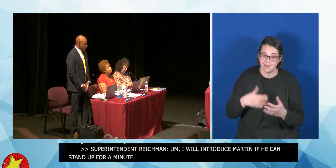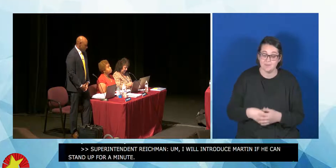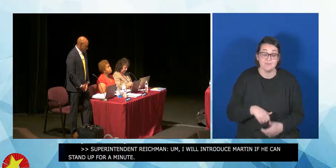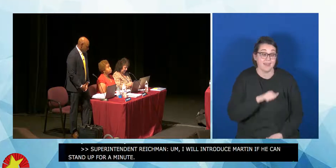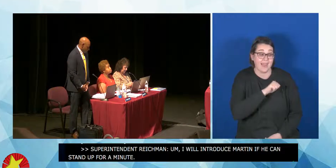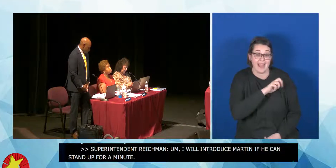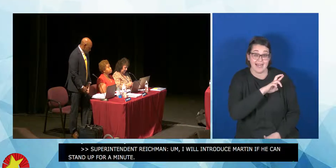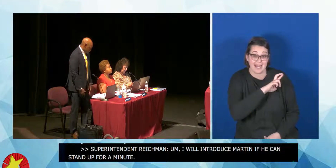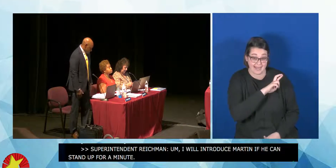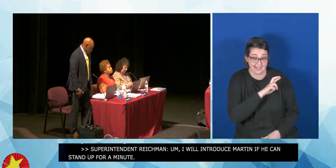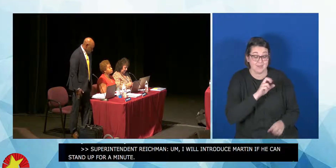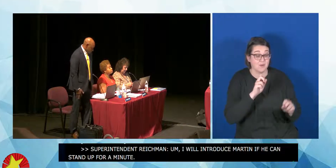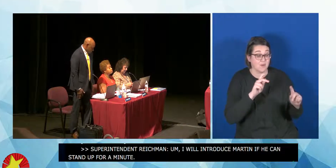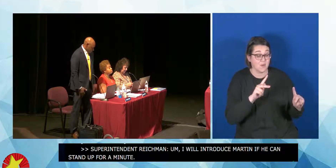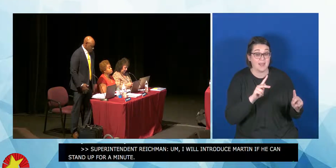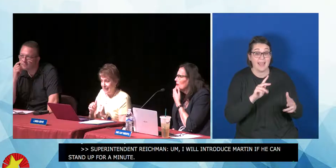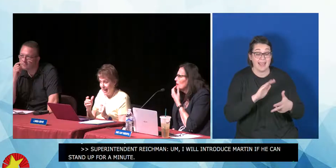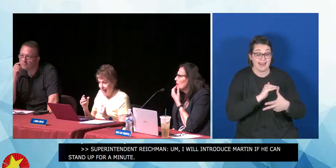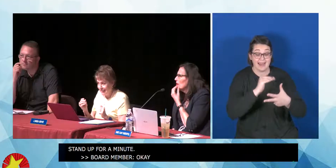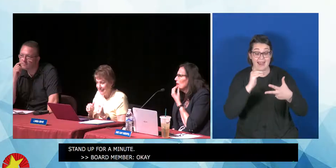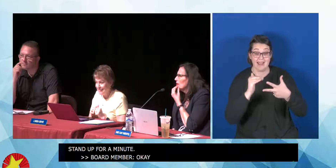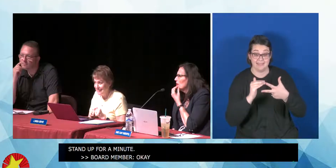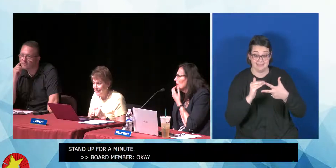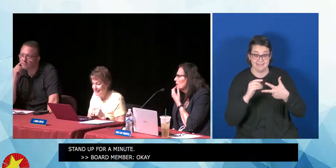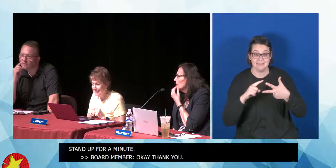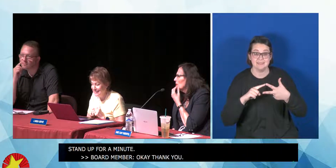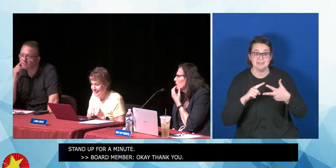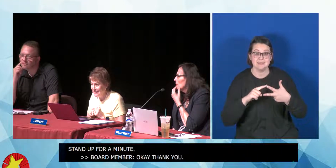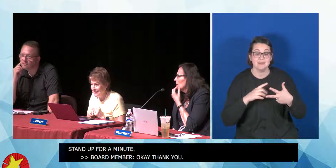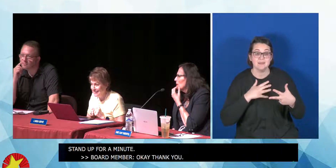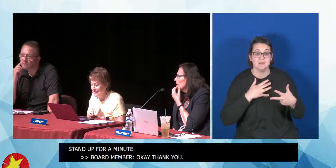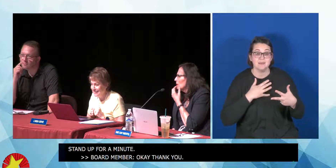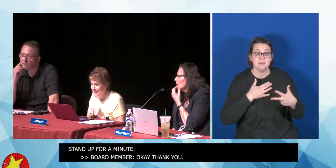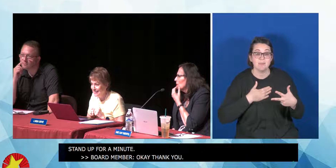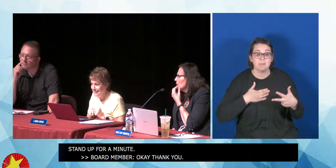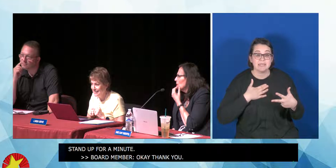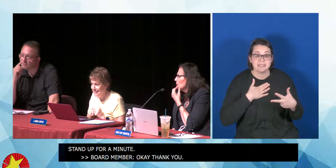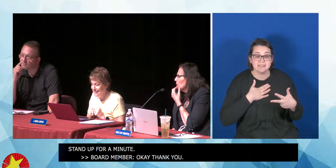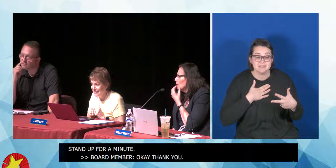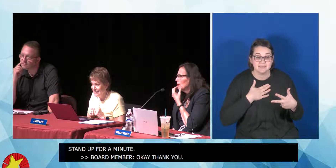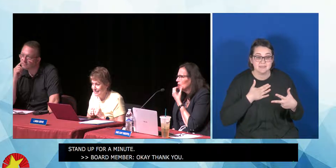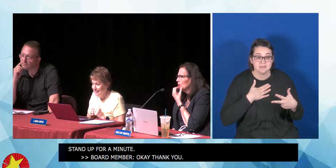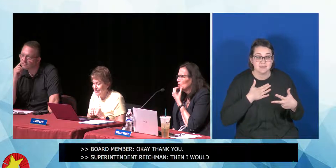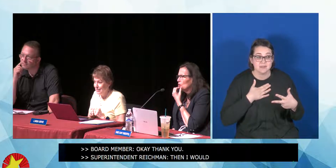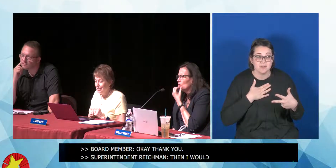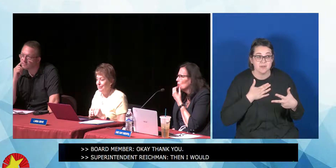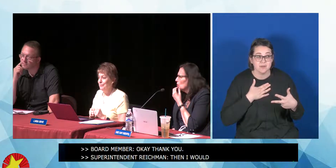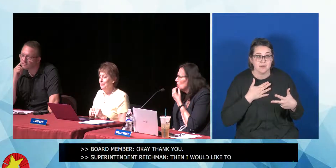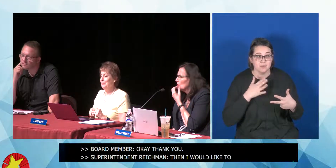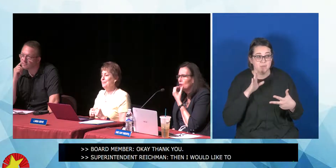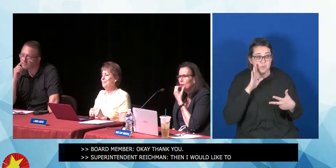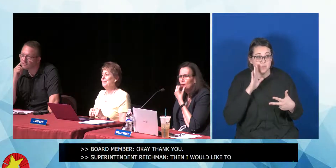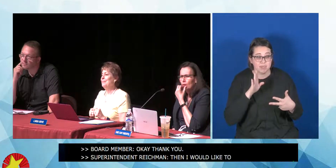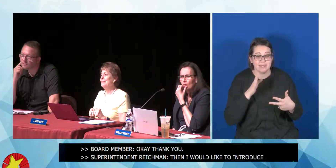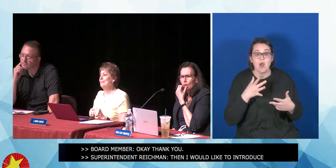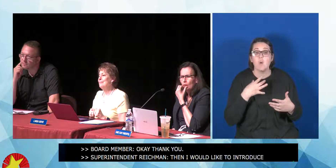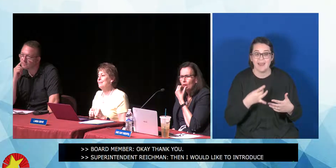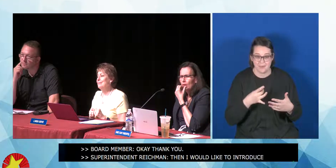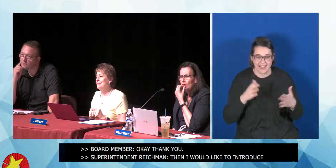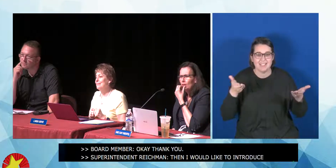Okay. And then I would like to introduce Miss